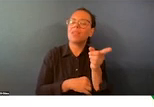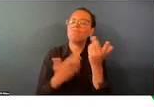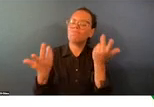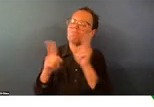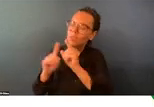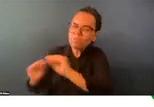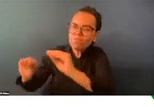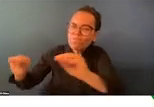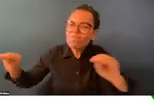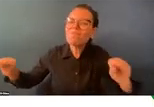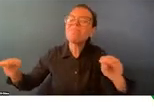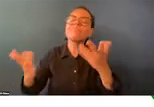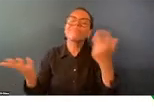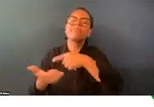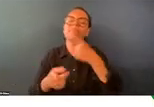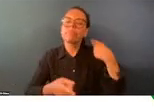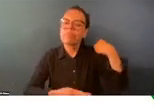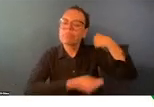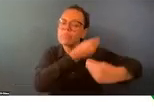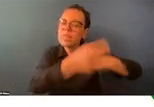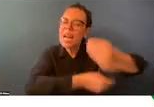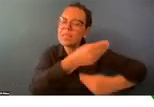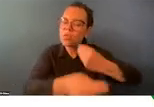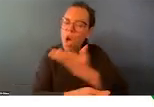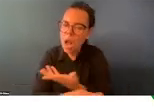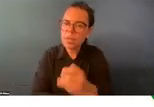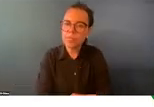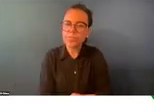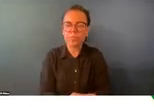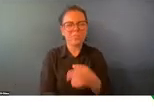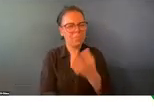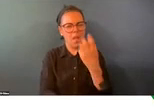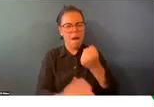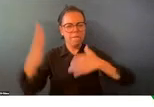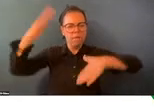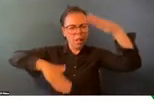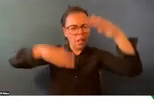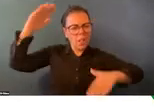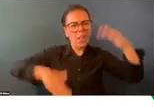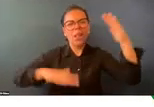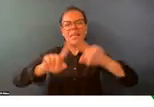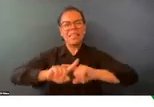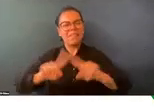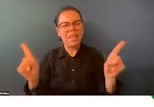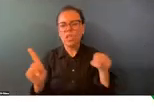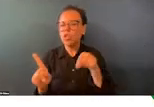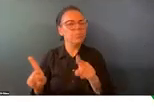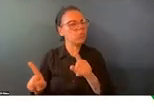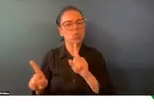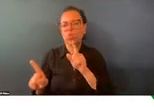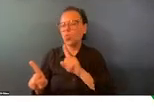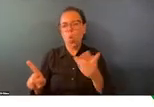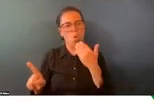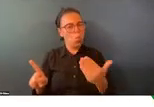and income generation. Detecting gaps and opportunities in women-inclusive governance is an integral factor